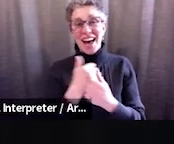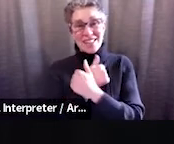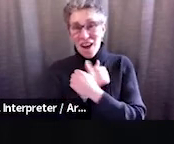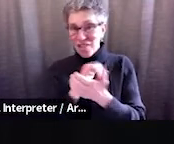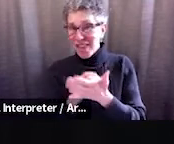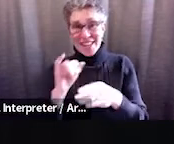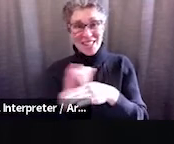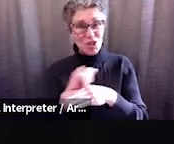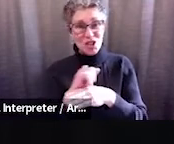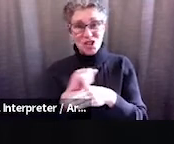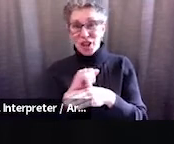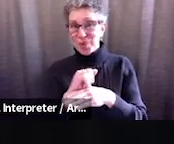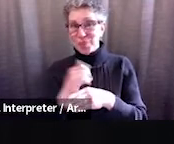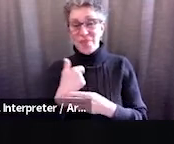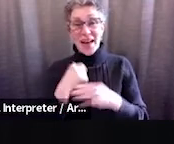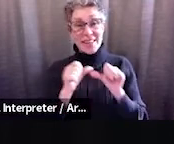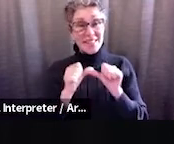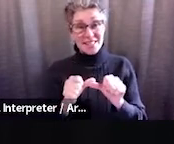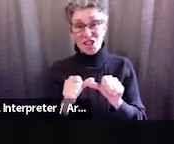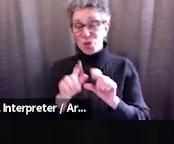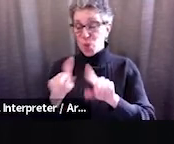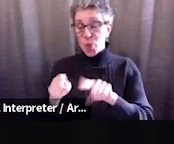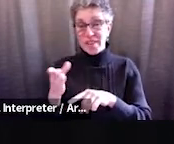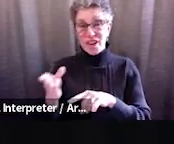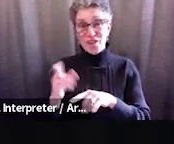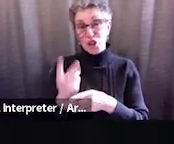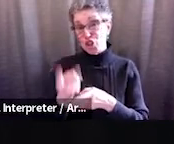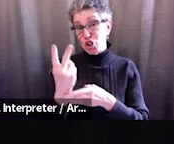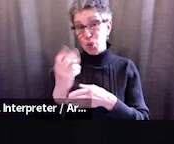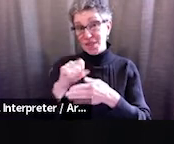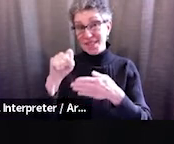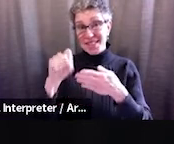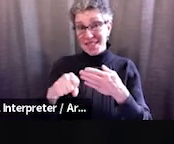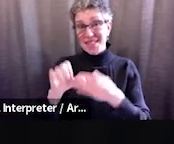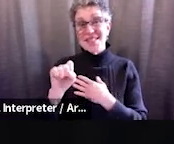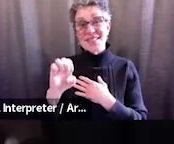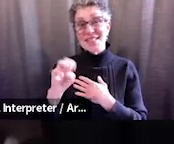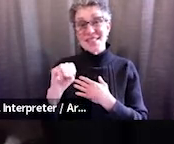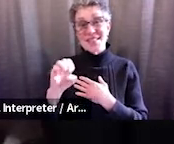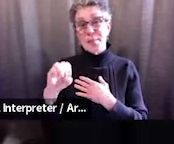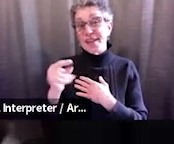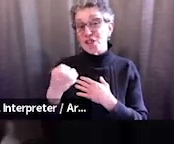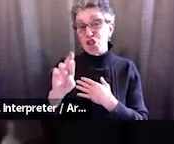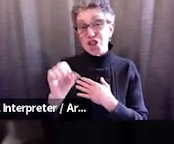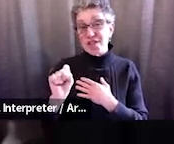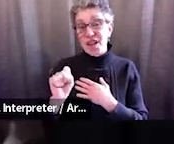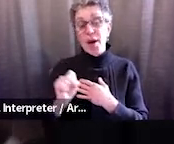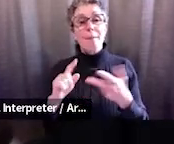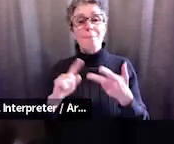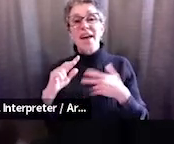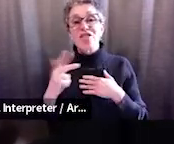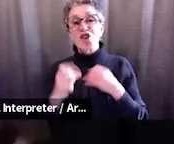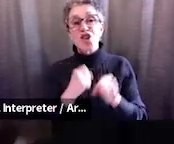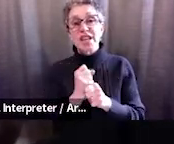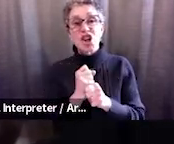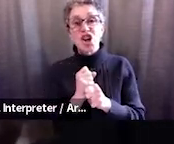did it for two semesters. And then next year, when I applied for the third year, I got a different one, which led me to my